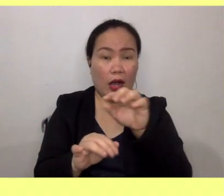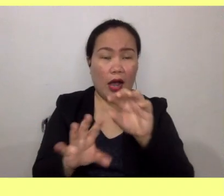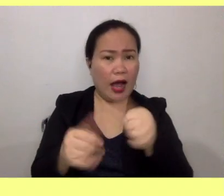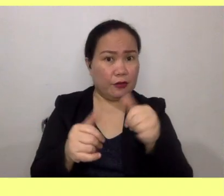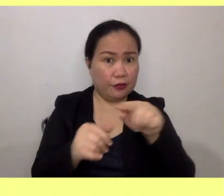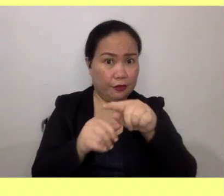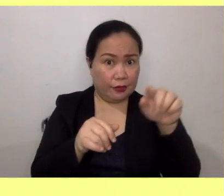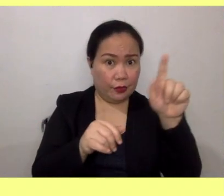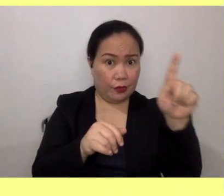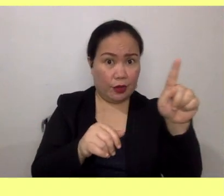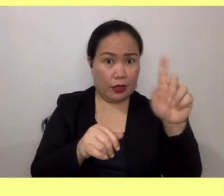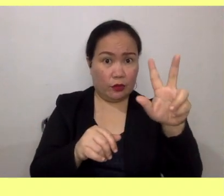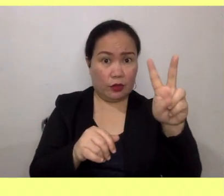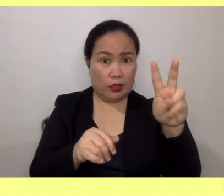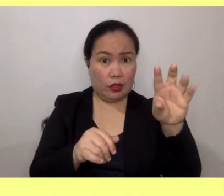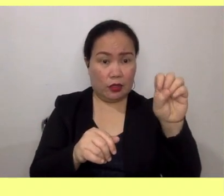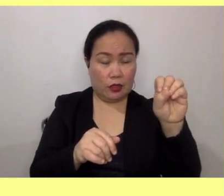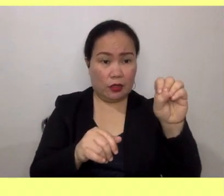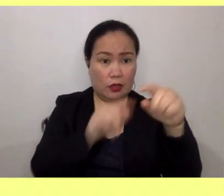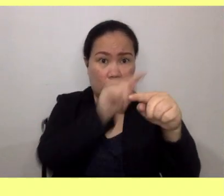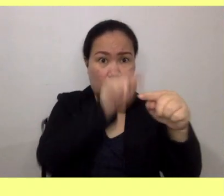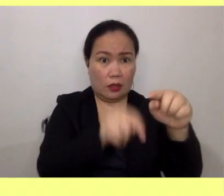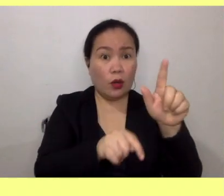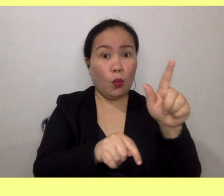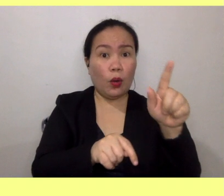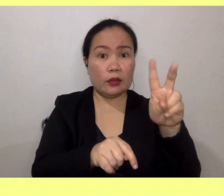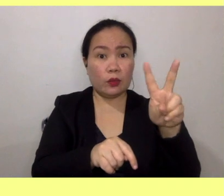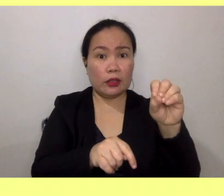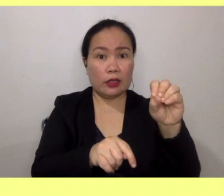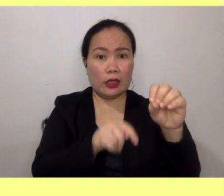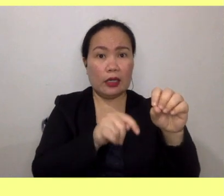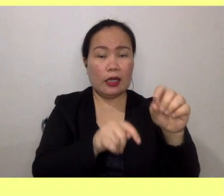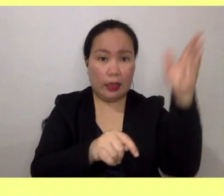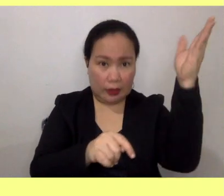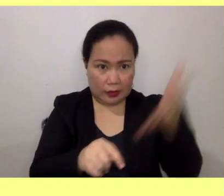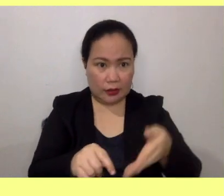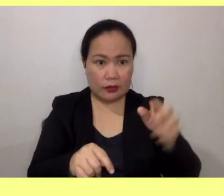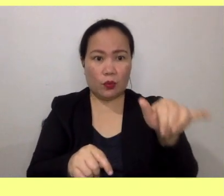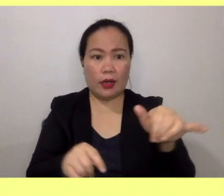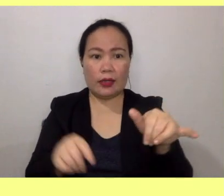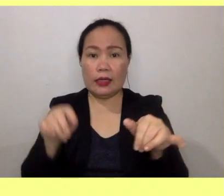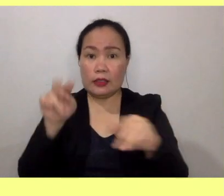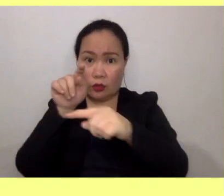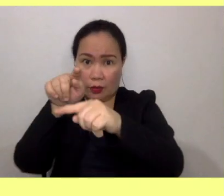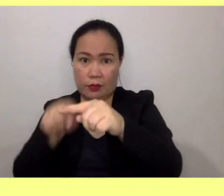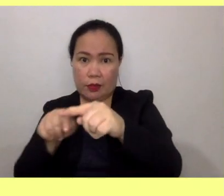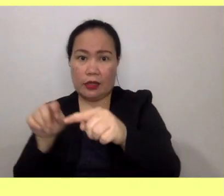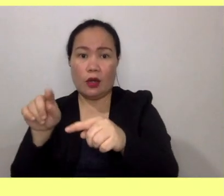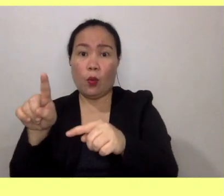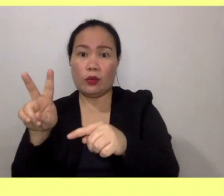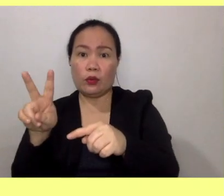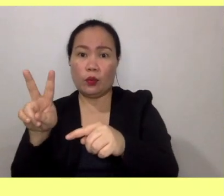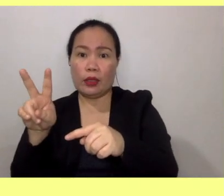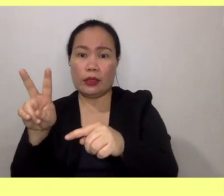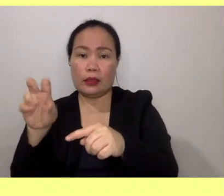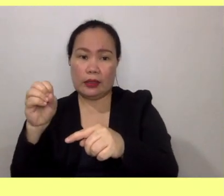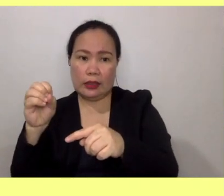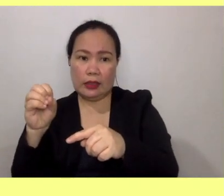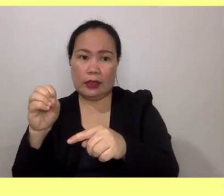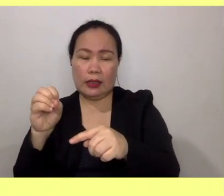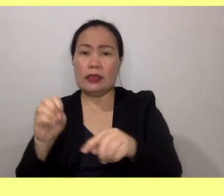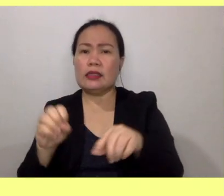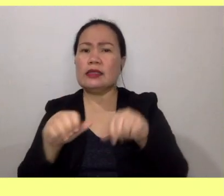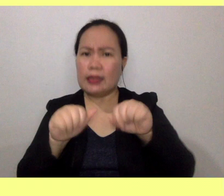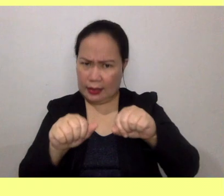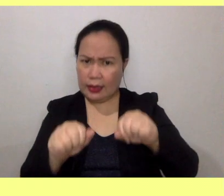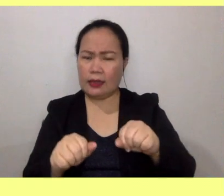to 20. Ibig sabihin, they can buy at most 20 bottles of